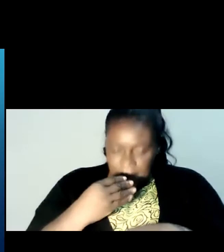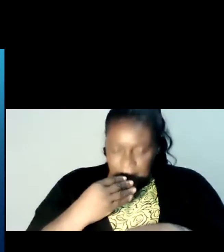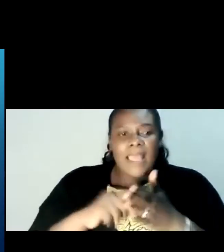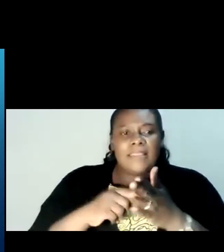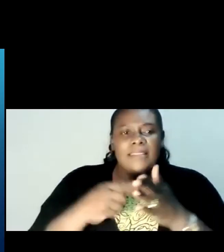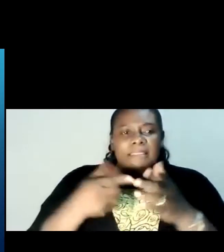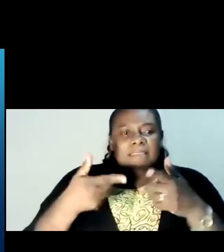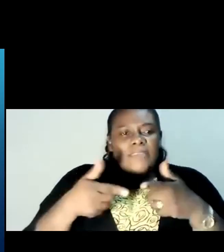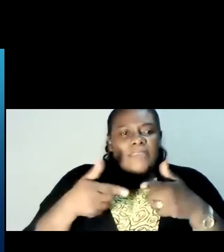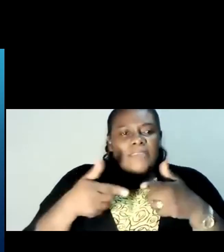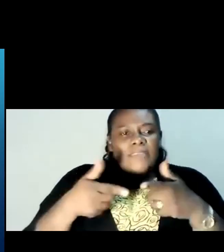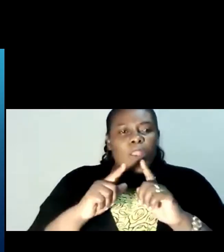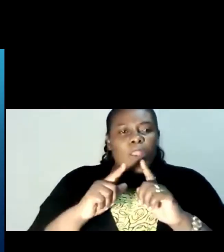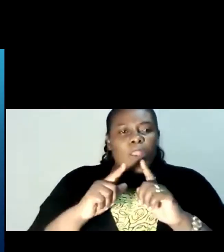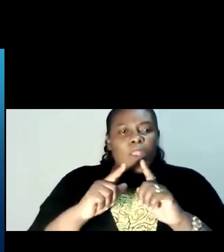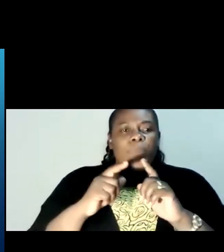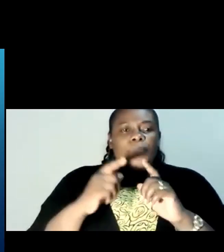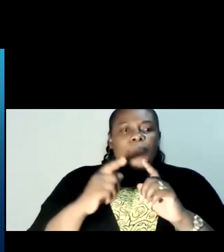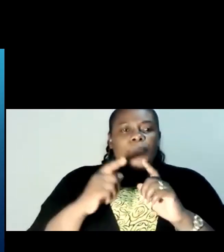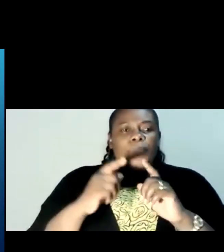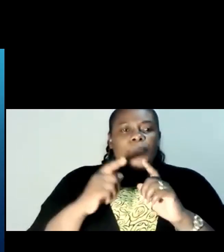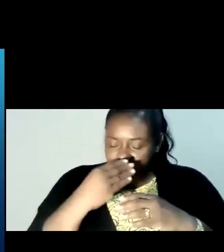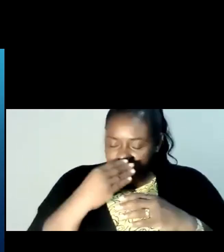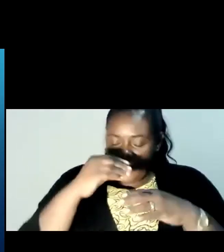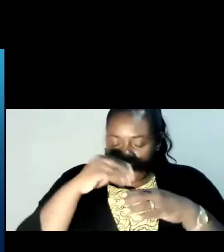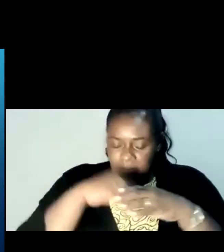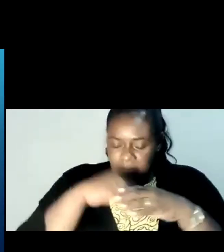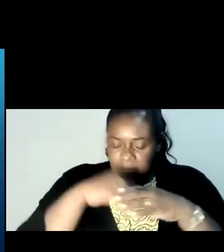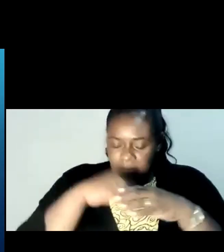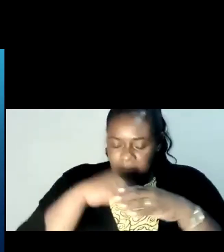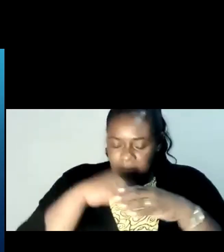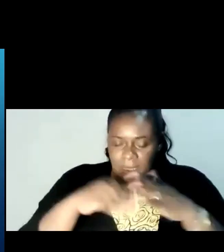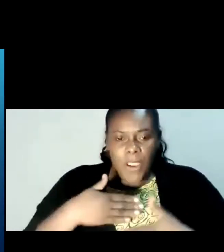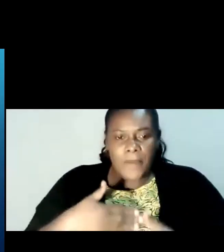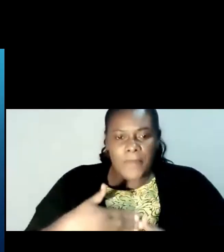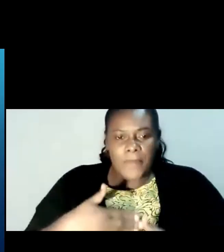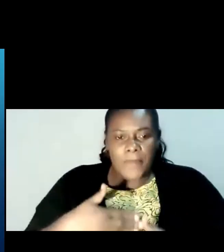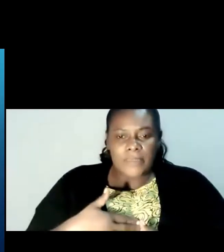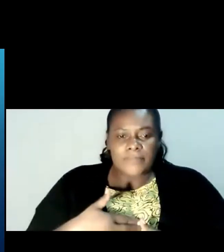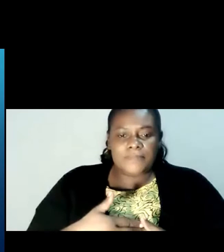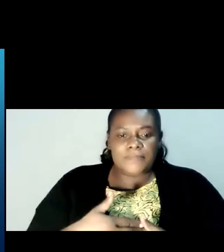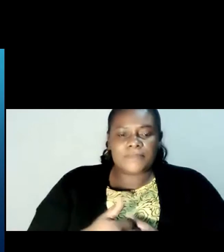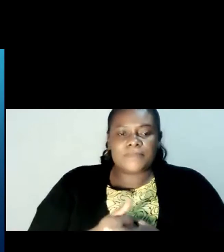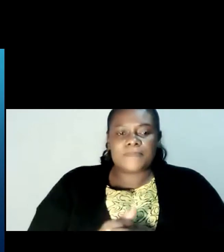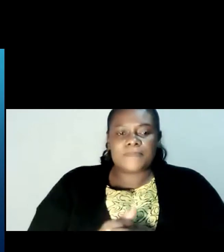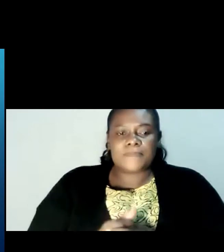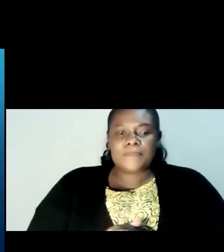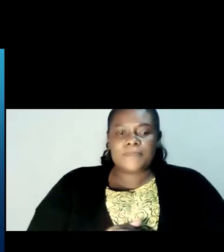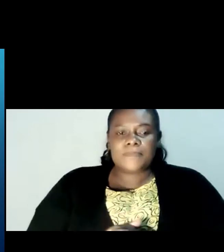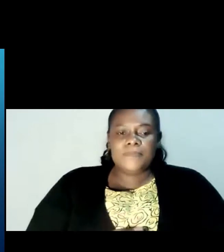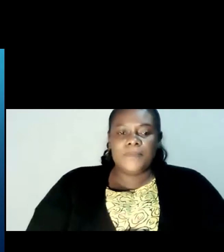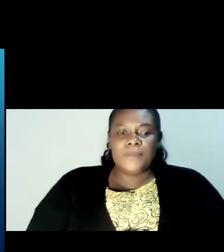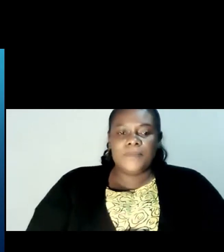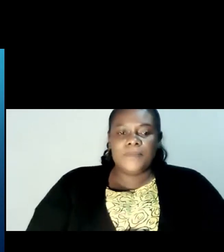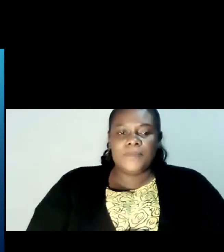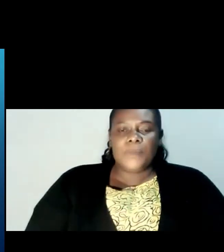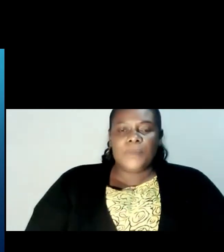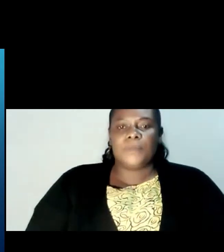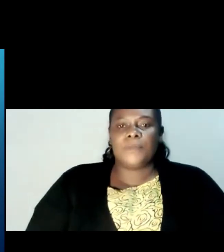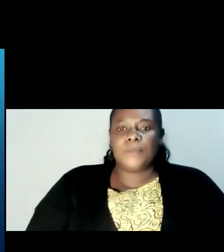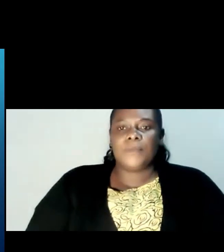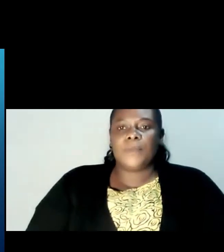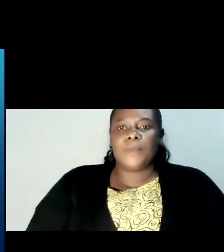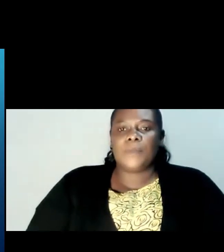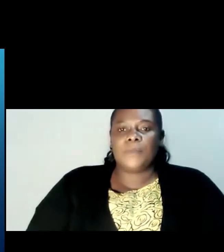take effect, melatonin and other sleep hormones. And also it's important to not